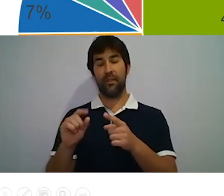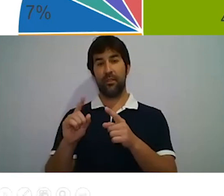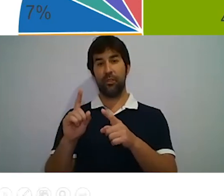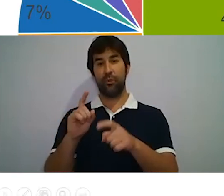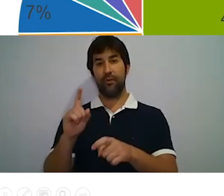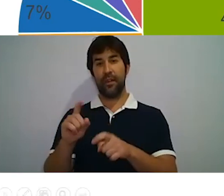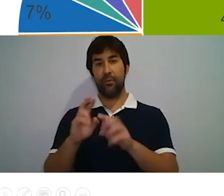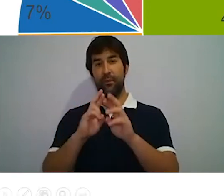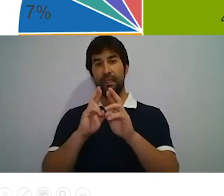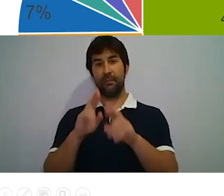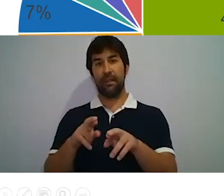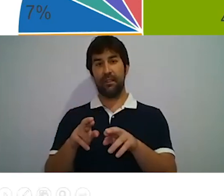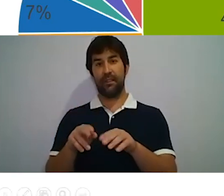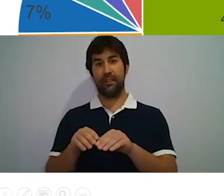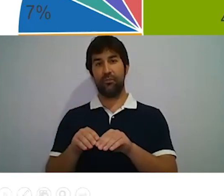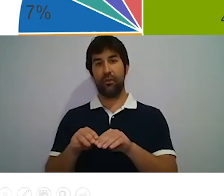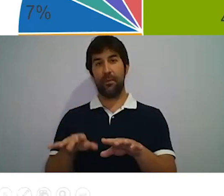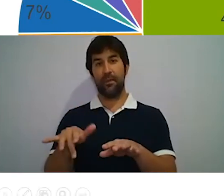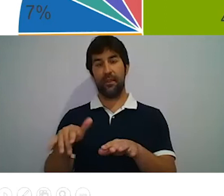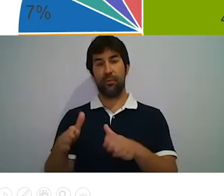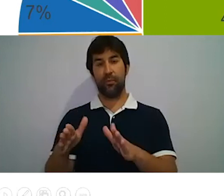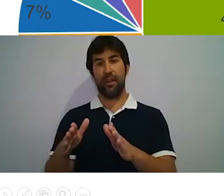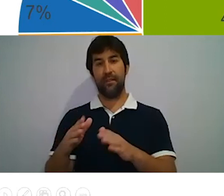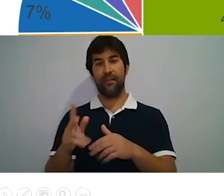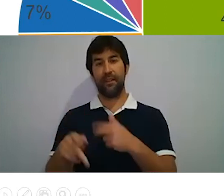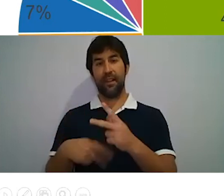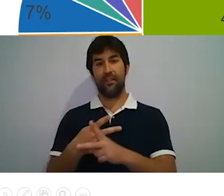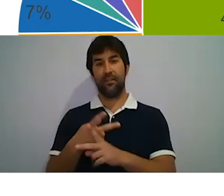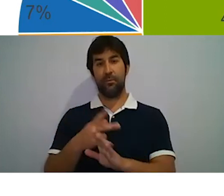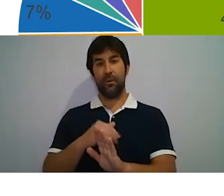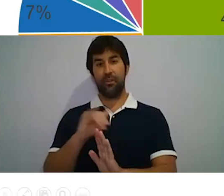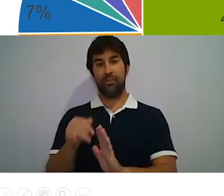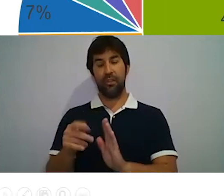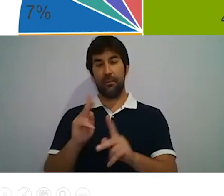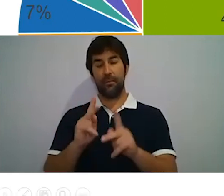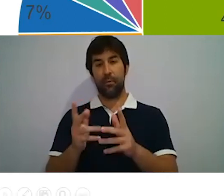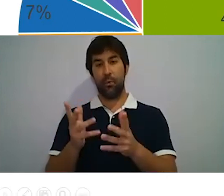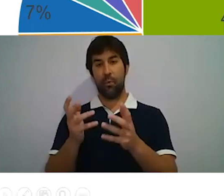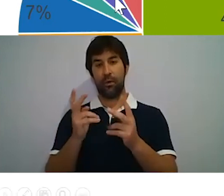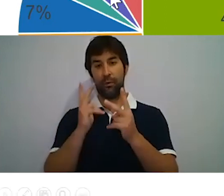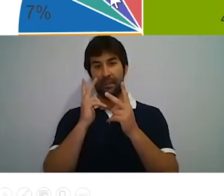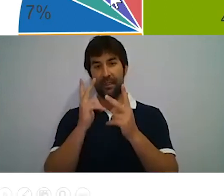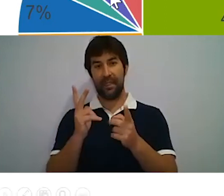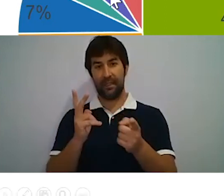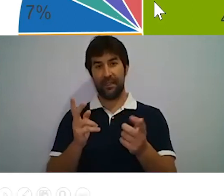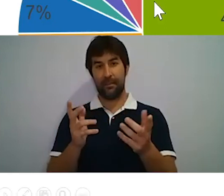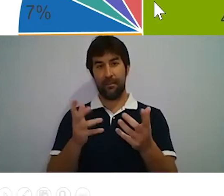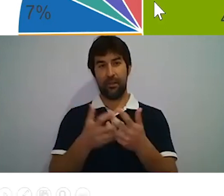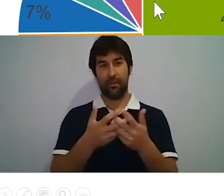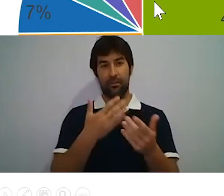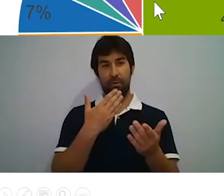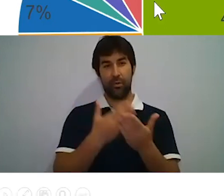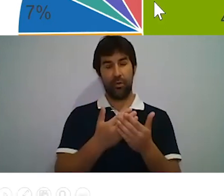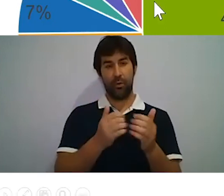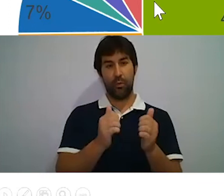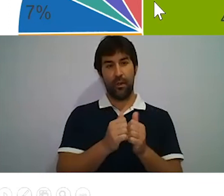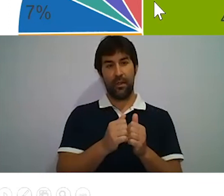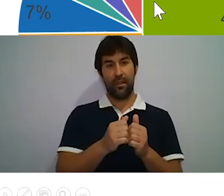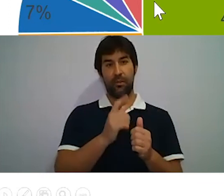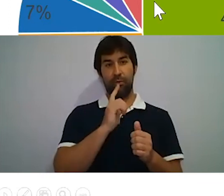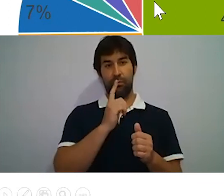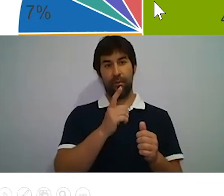Okay, maybe we'll come back to Pat. We also had a question from Chris. Is this a forum for suggesting